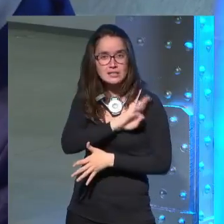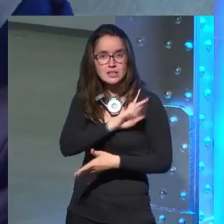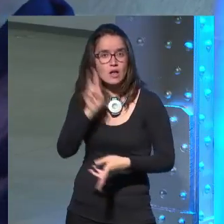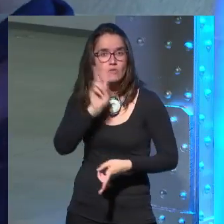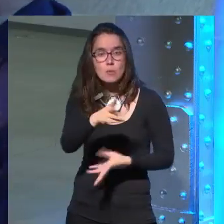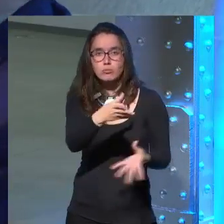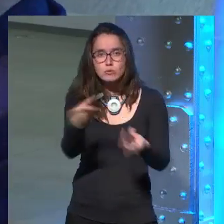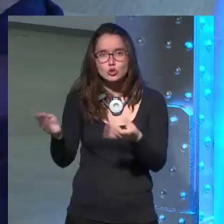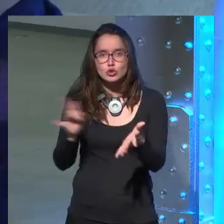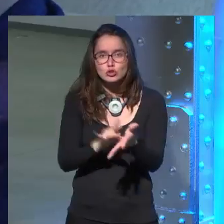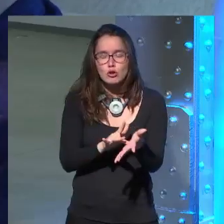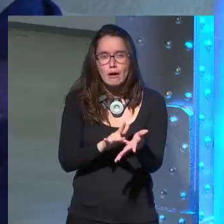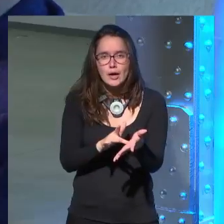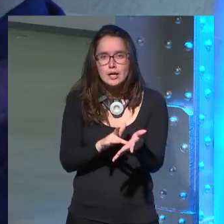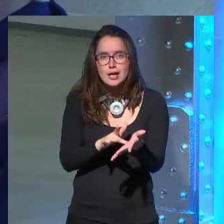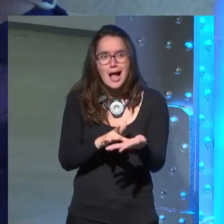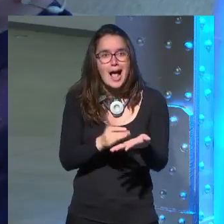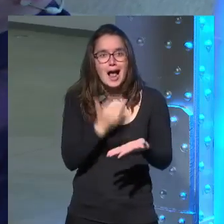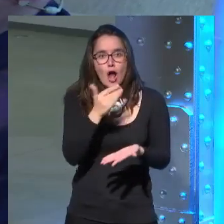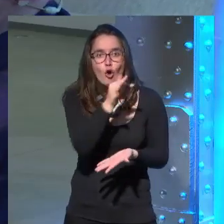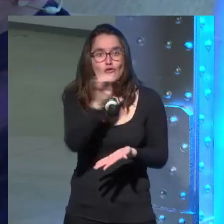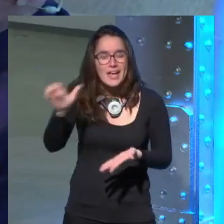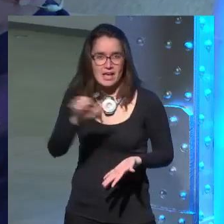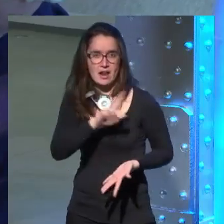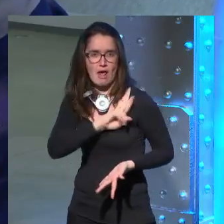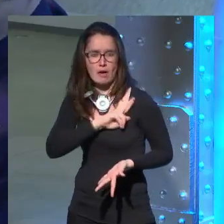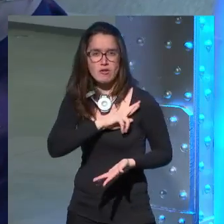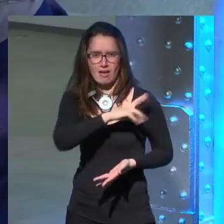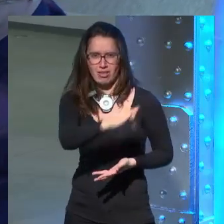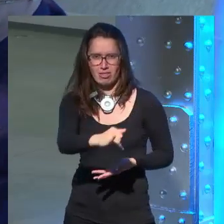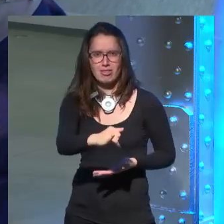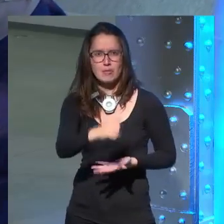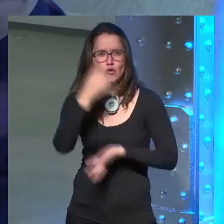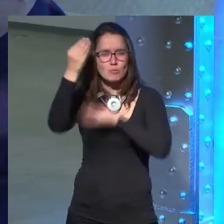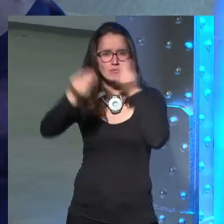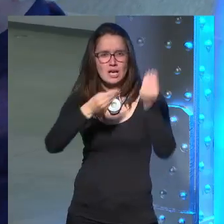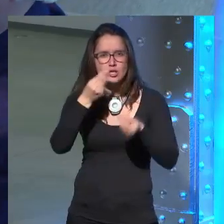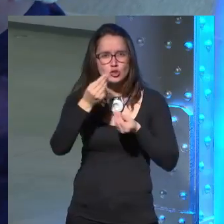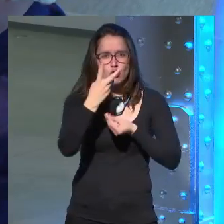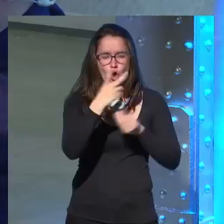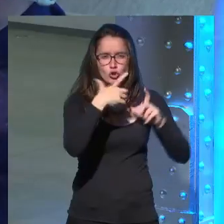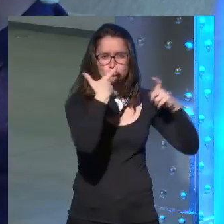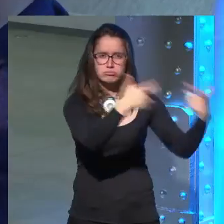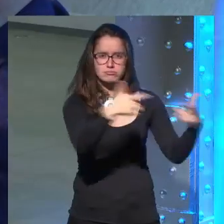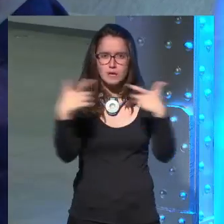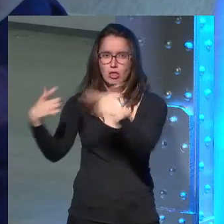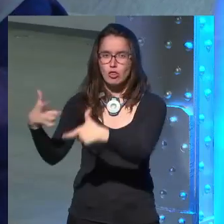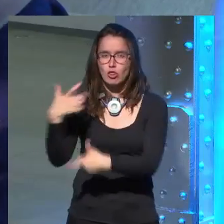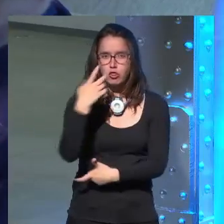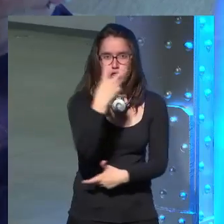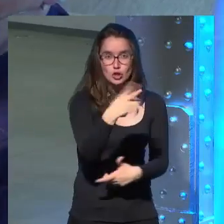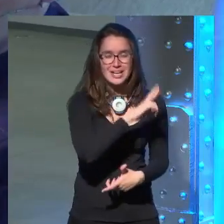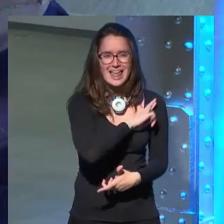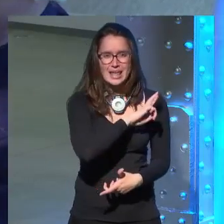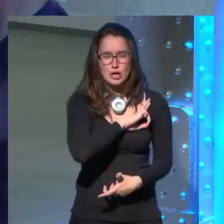religious faith. But I think that there are 2 different sorts of religious scientists. There are what we call